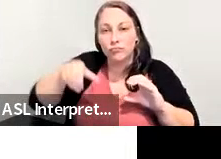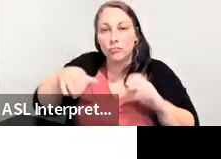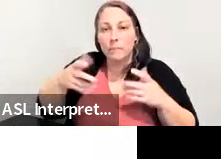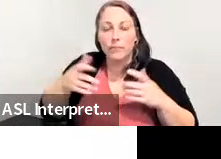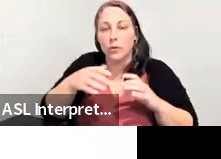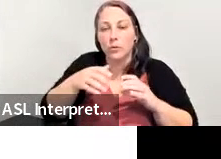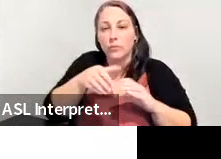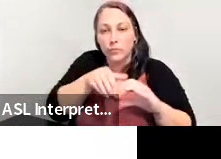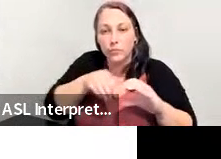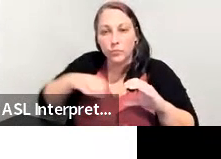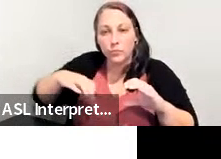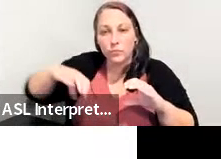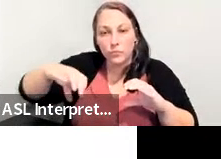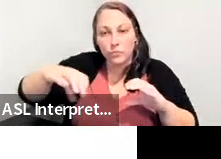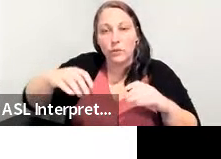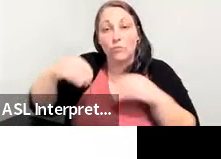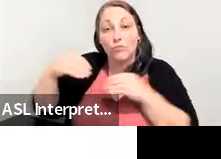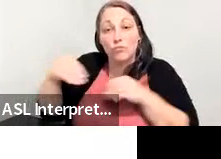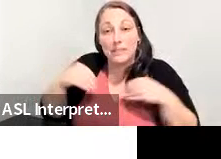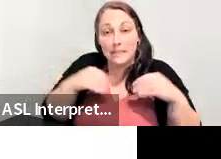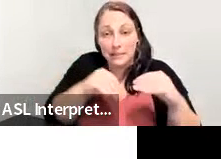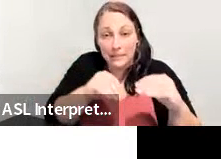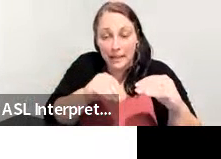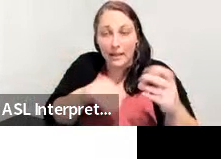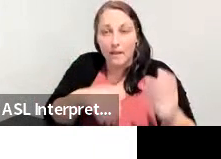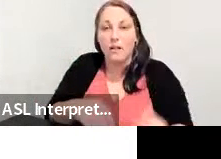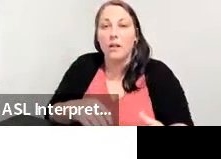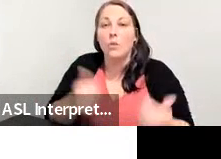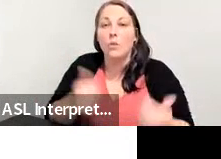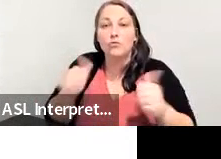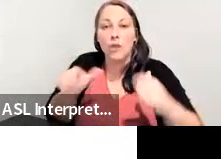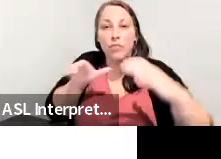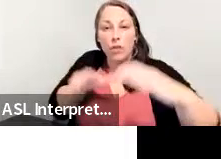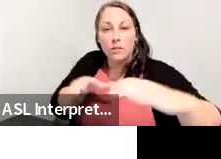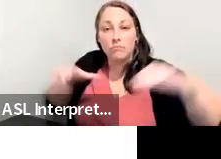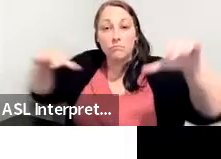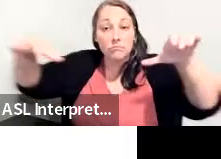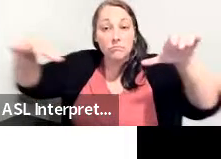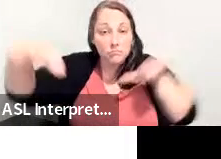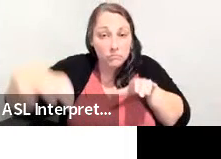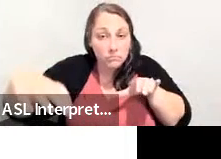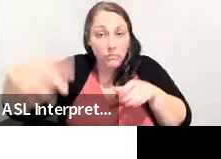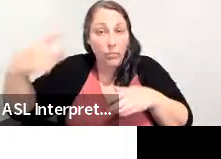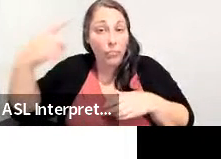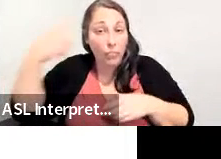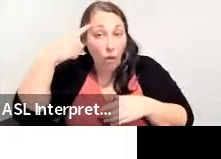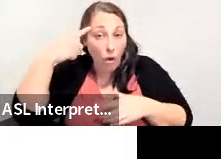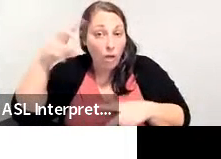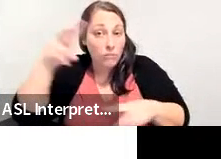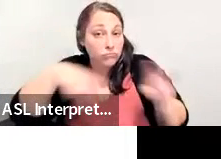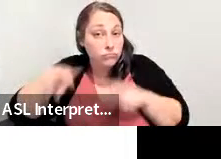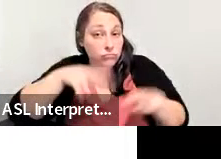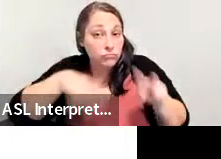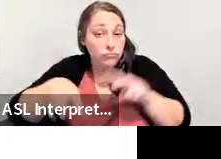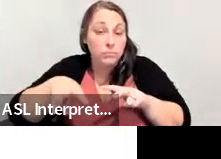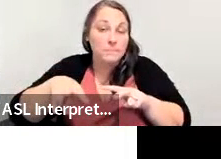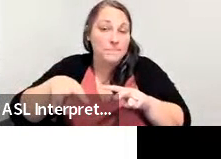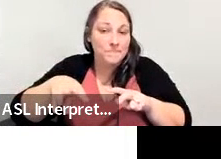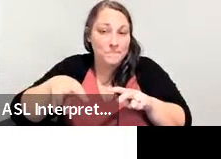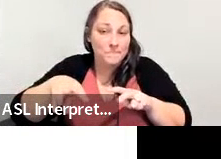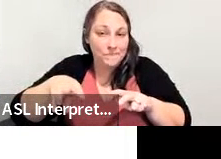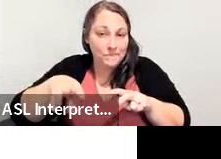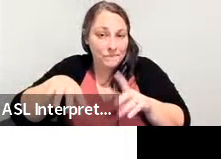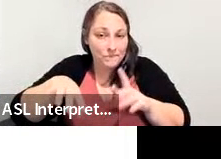90 degrees, but essentially along 5th and 6th Street, what we're left with now are actually very